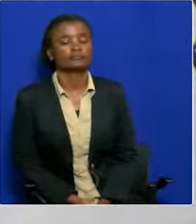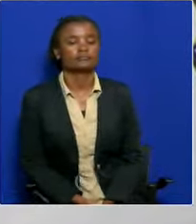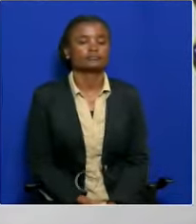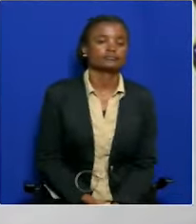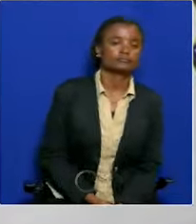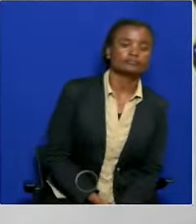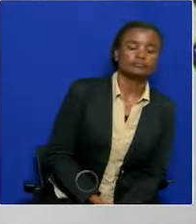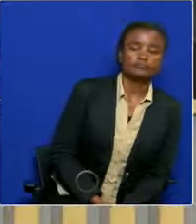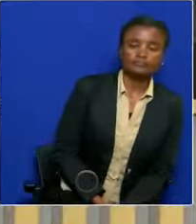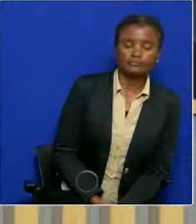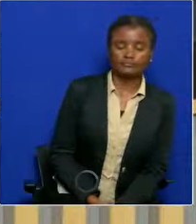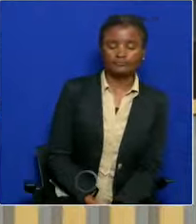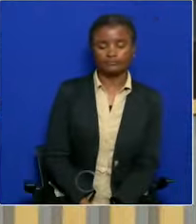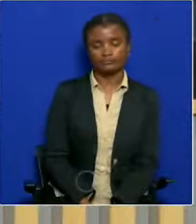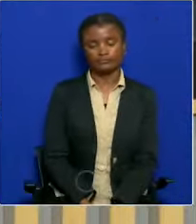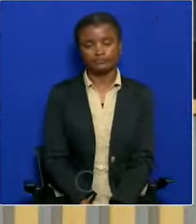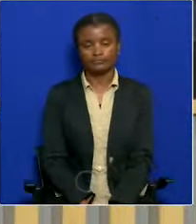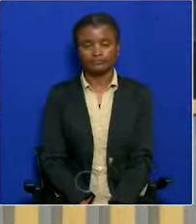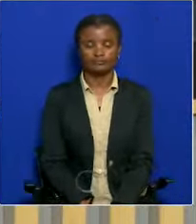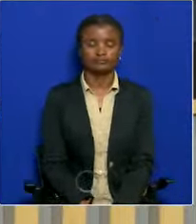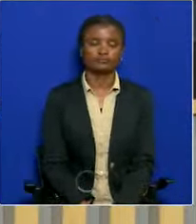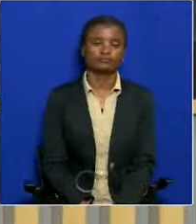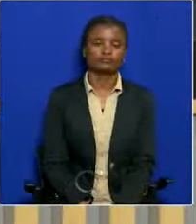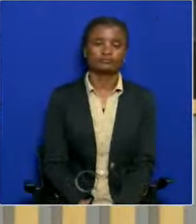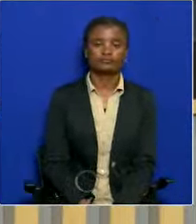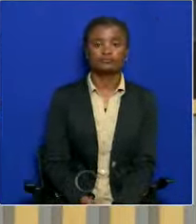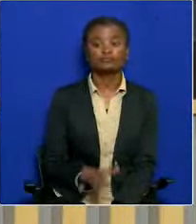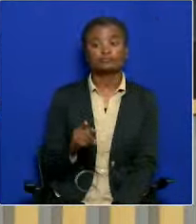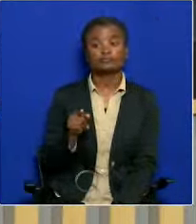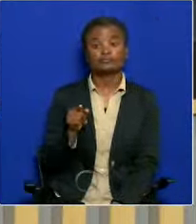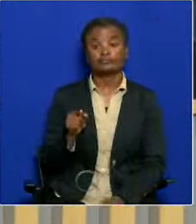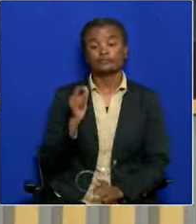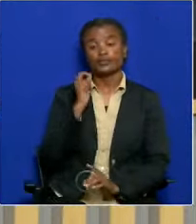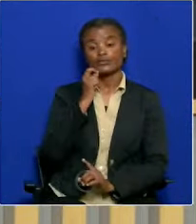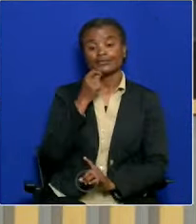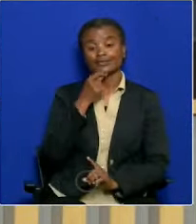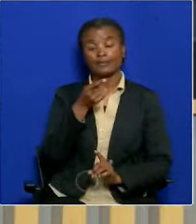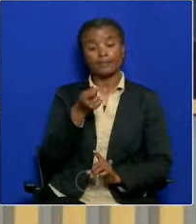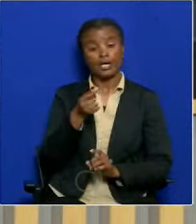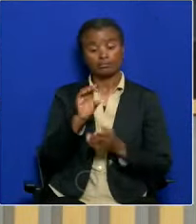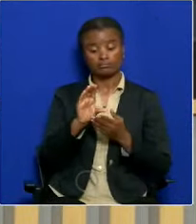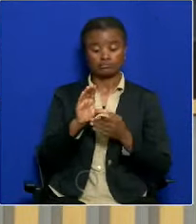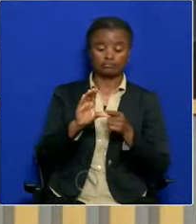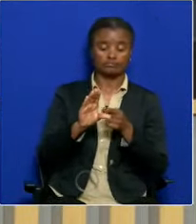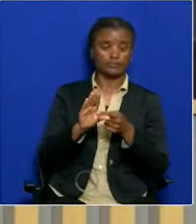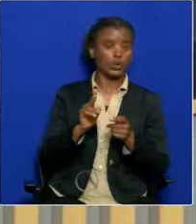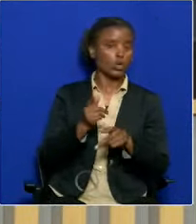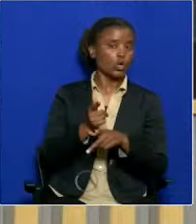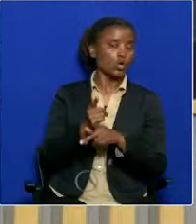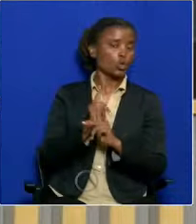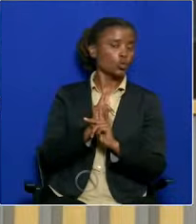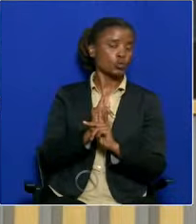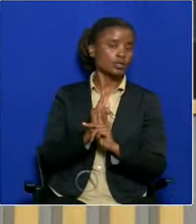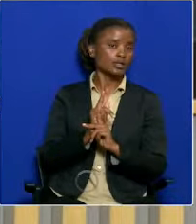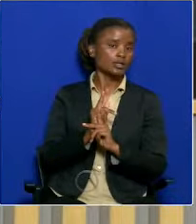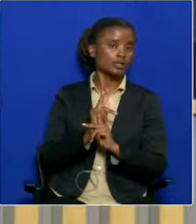this was not only a loan, but that indeed you repaid the money.